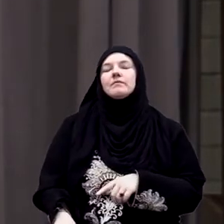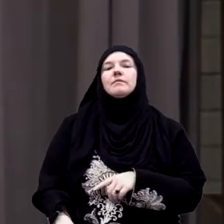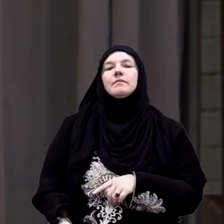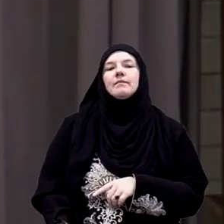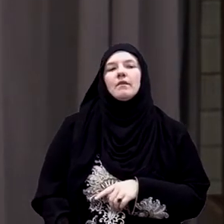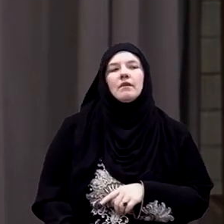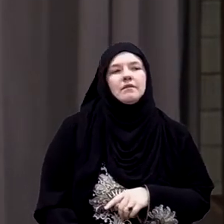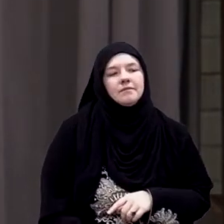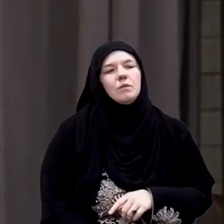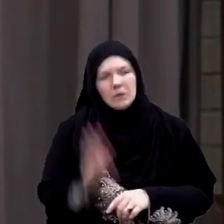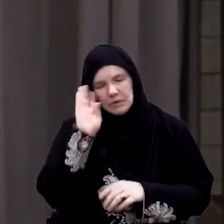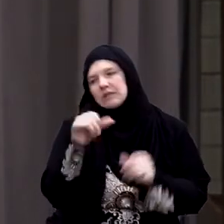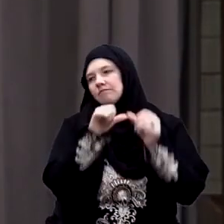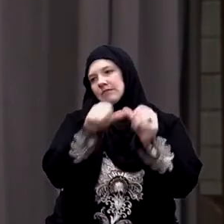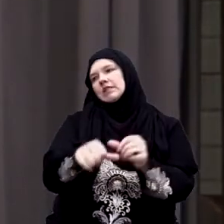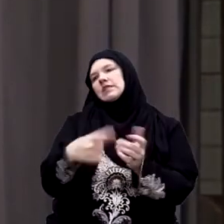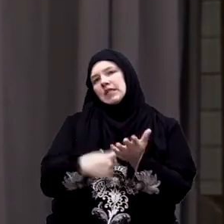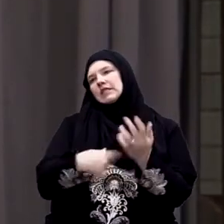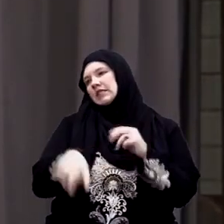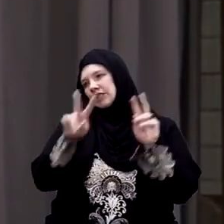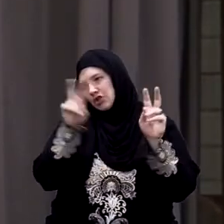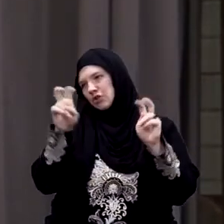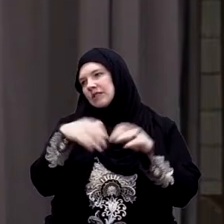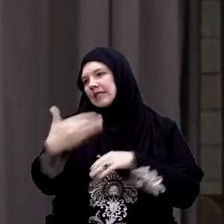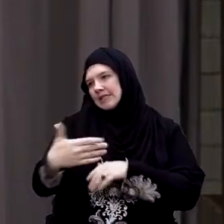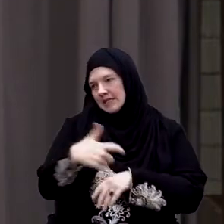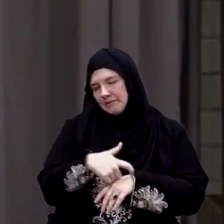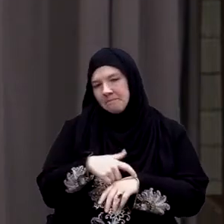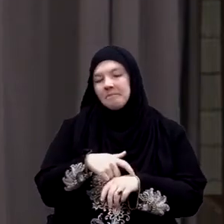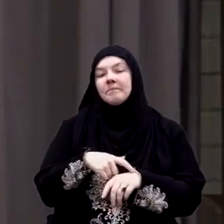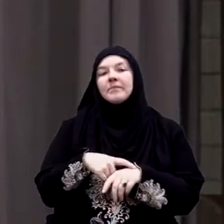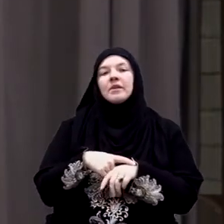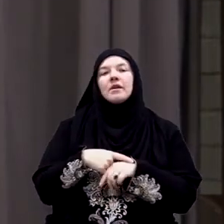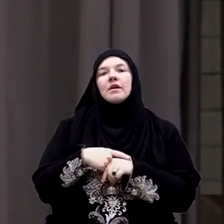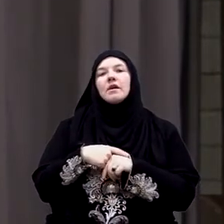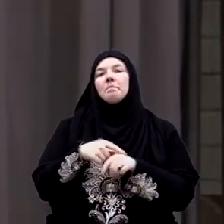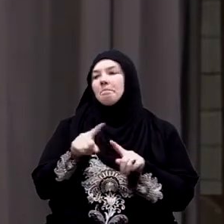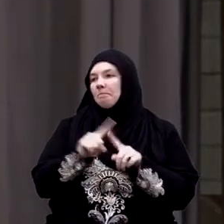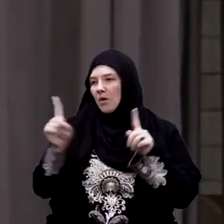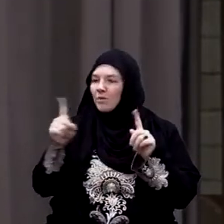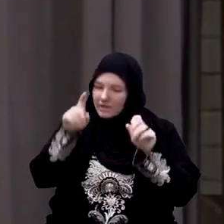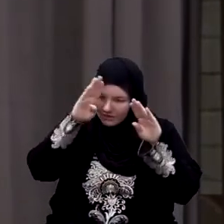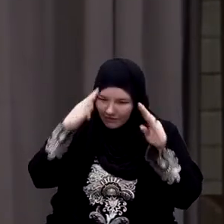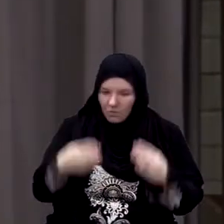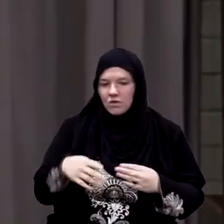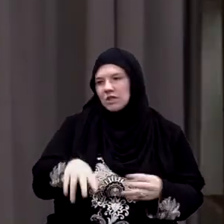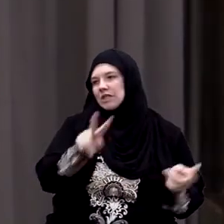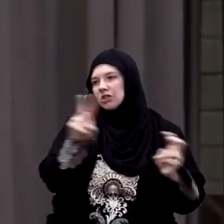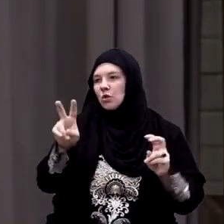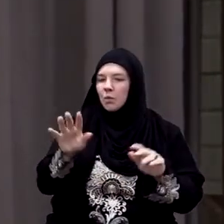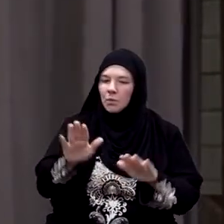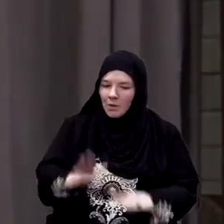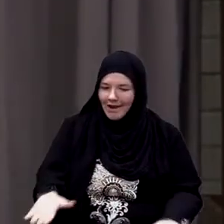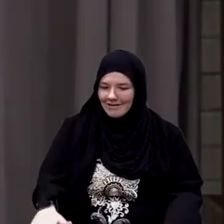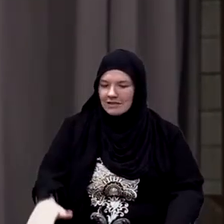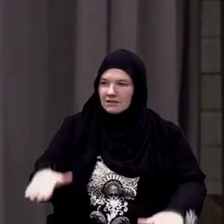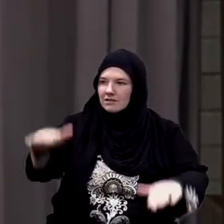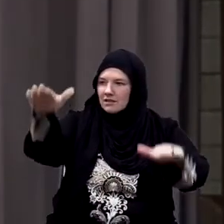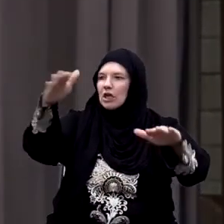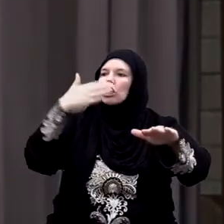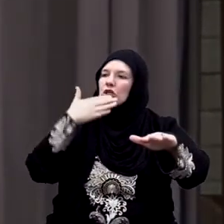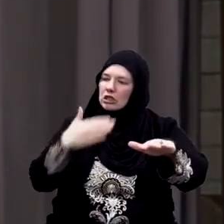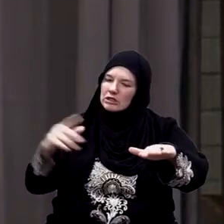us life and time, inshallah, and ability. But we need to focus on this issue. Raising a